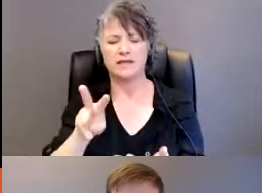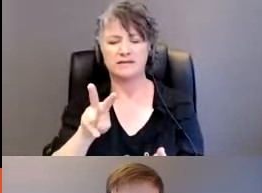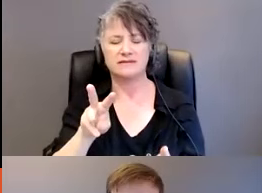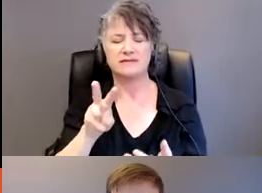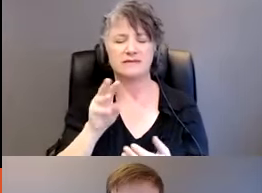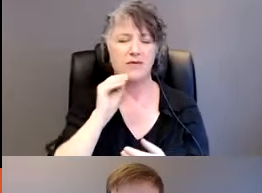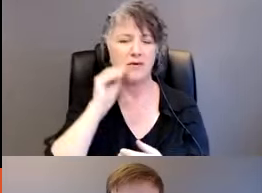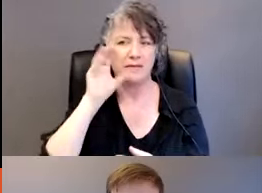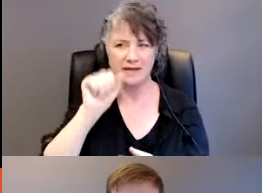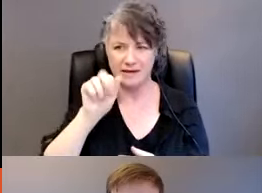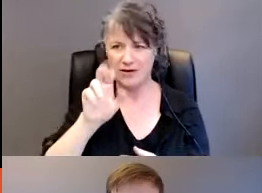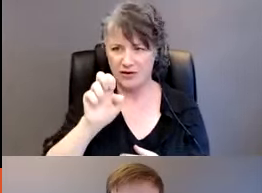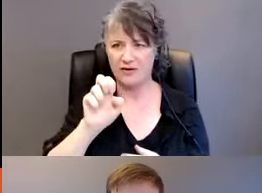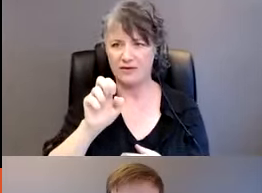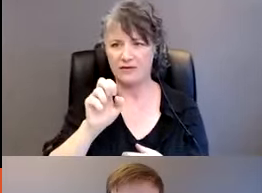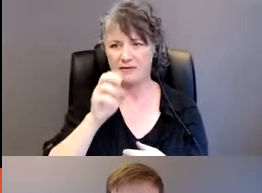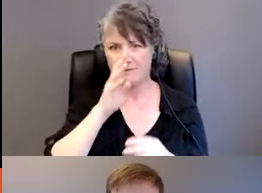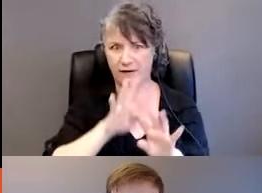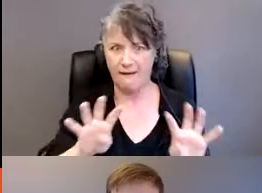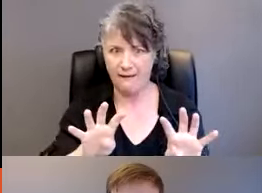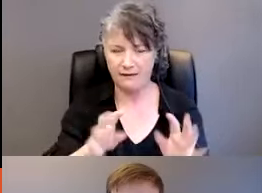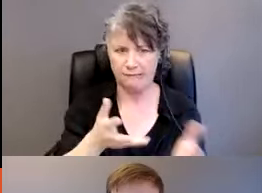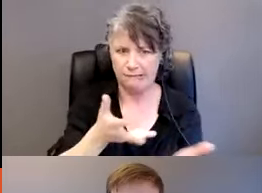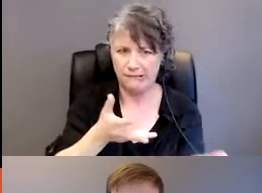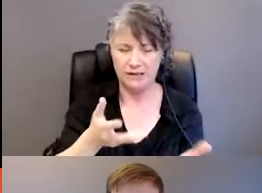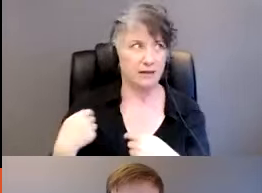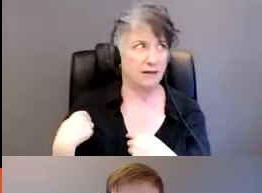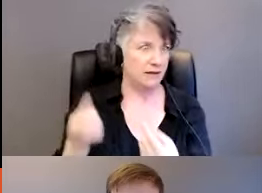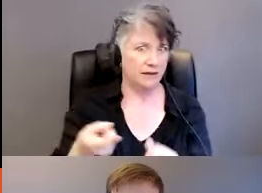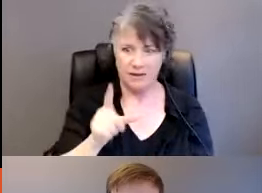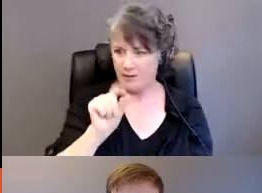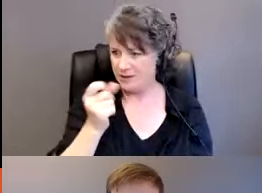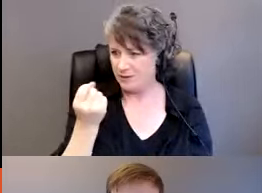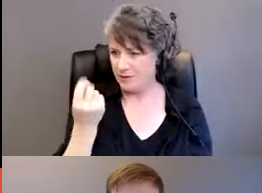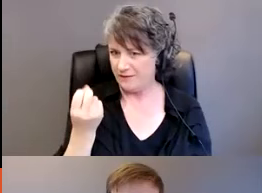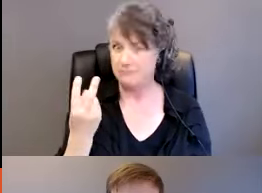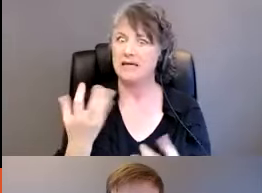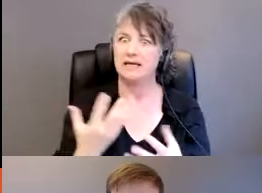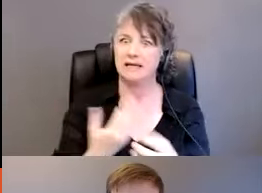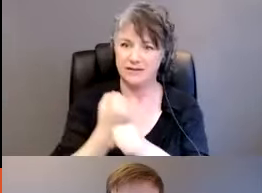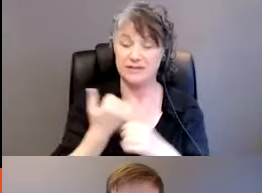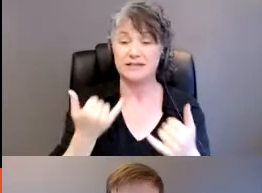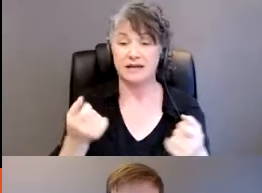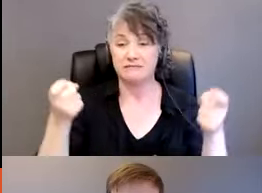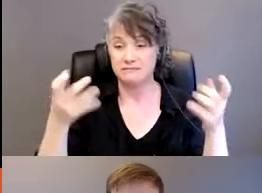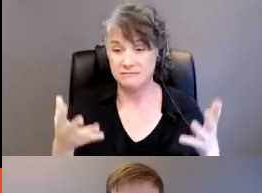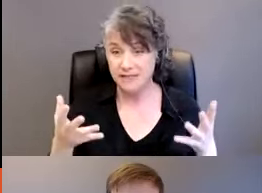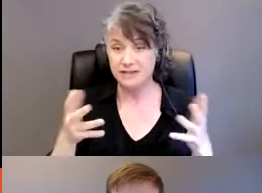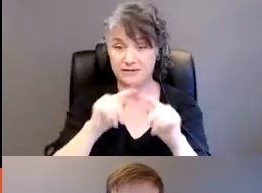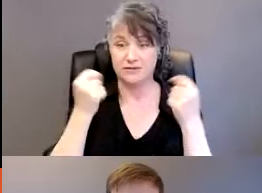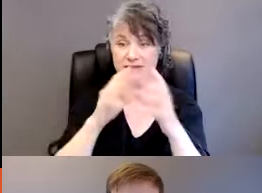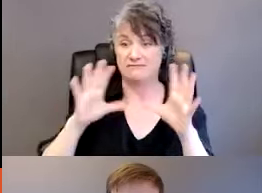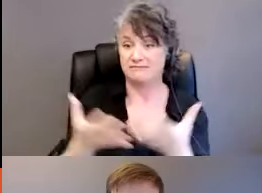frontline for back in 2012. So it's been a number of years, and now the manager for the team in the Dufferin-Caledon